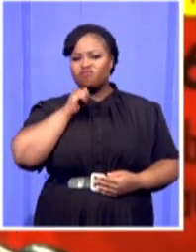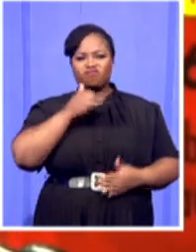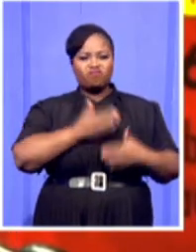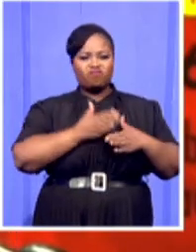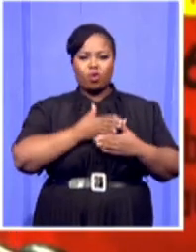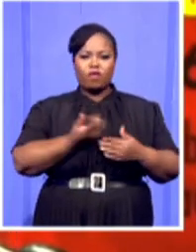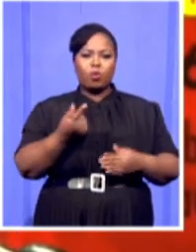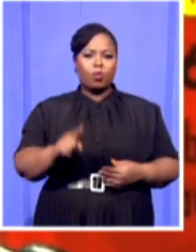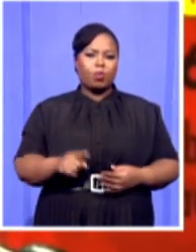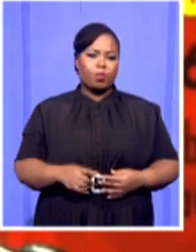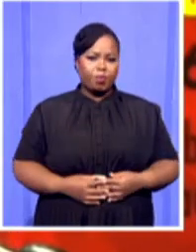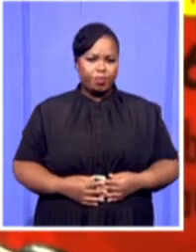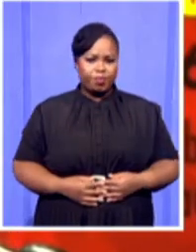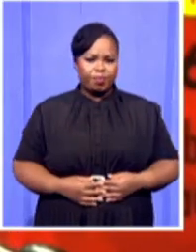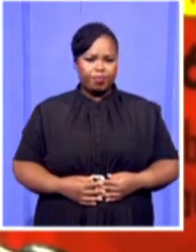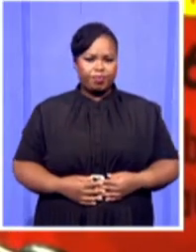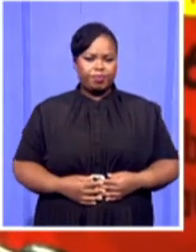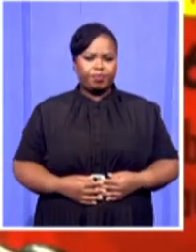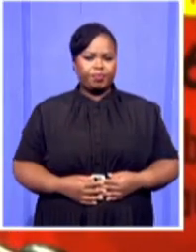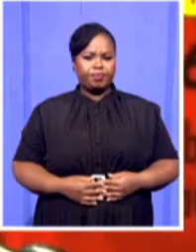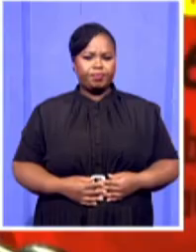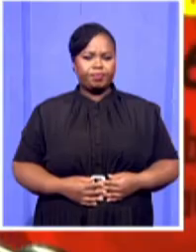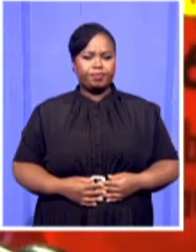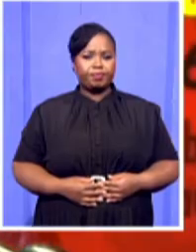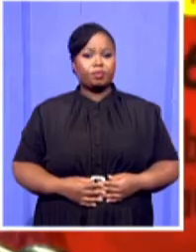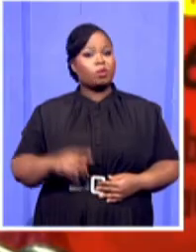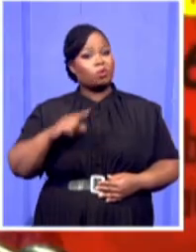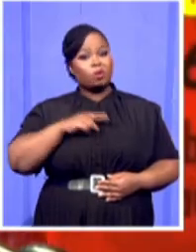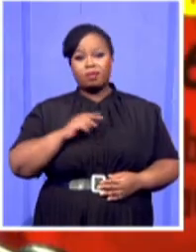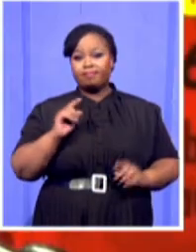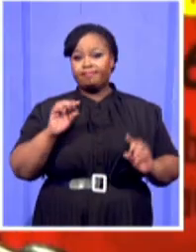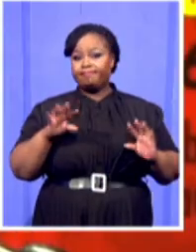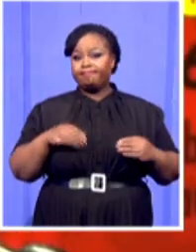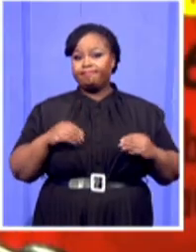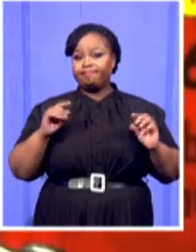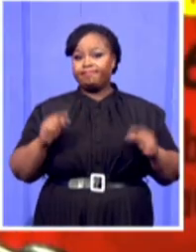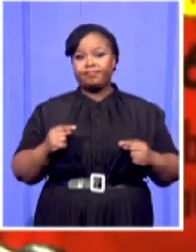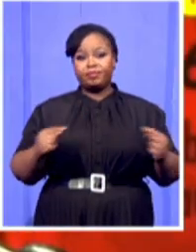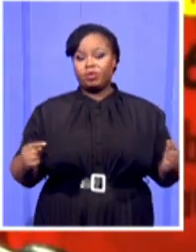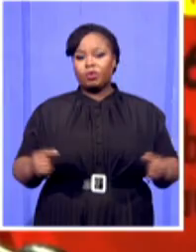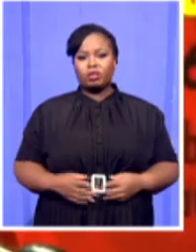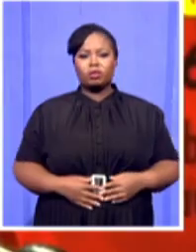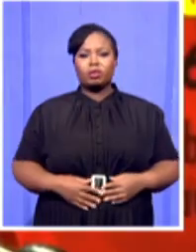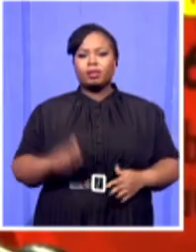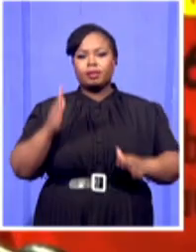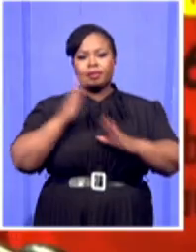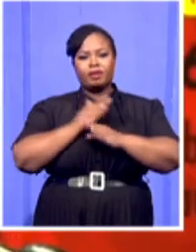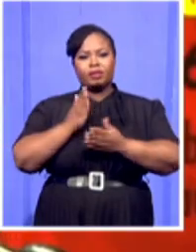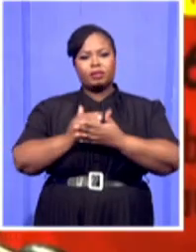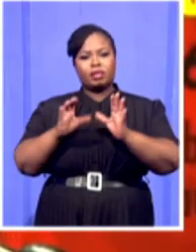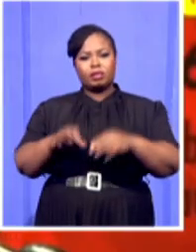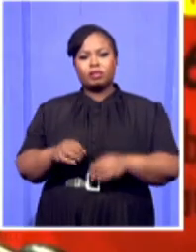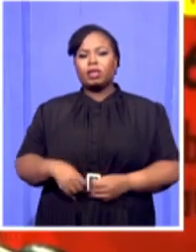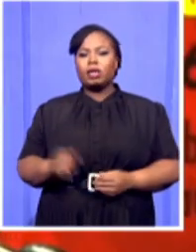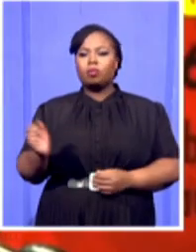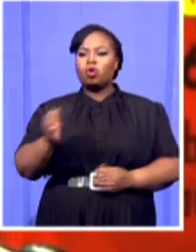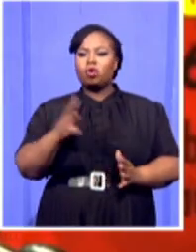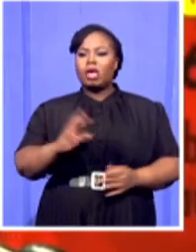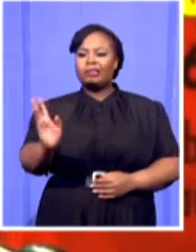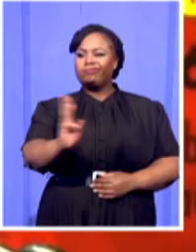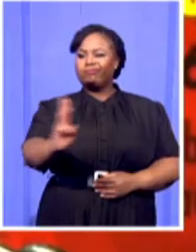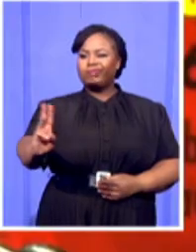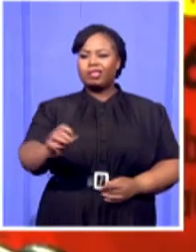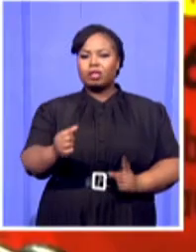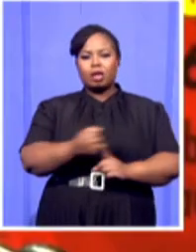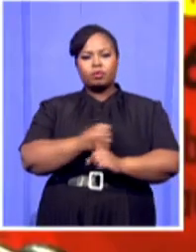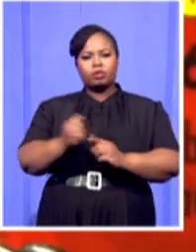for. Because we cannot condemn the private sector employers for abusing the rights of